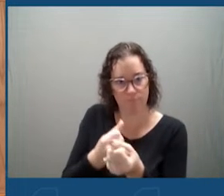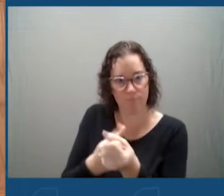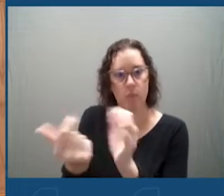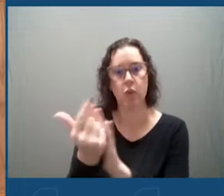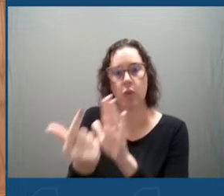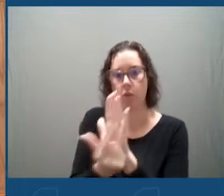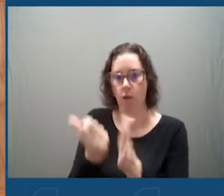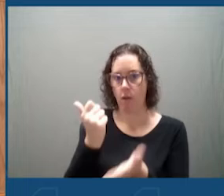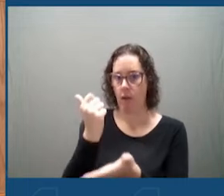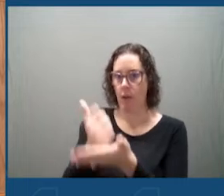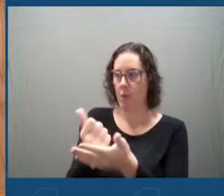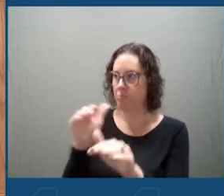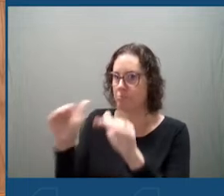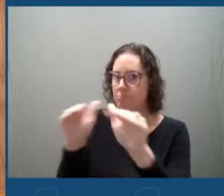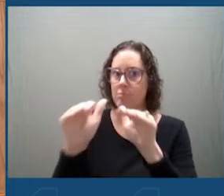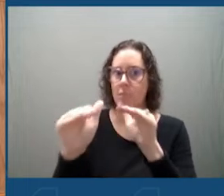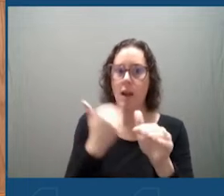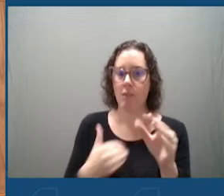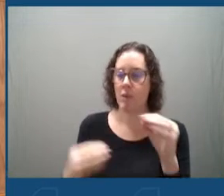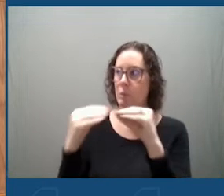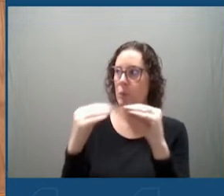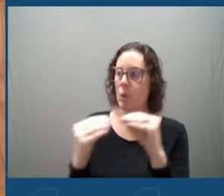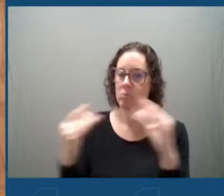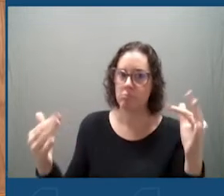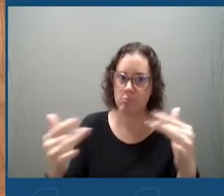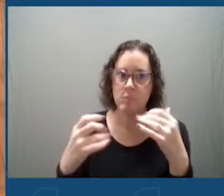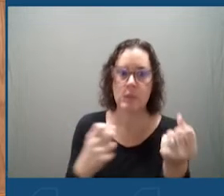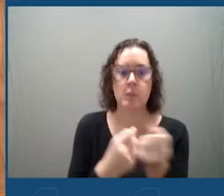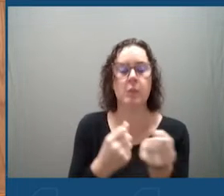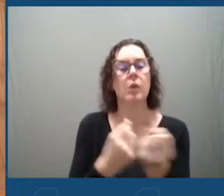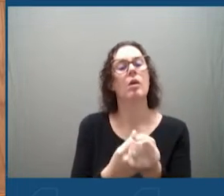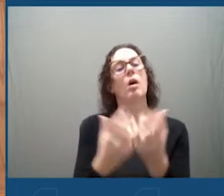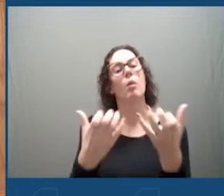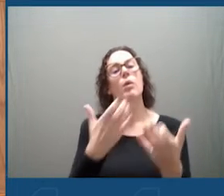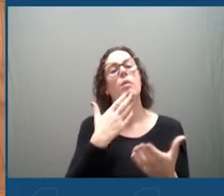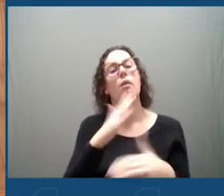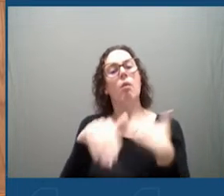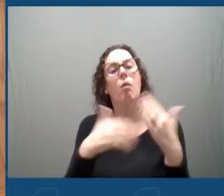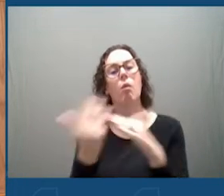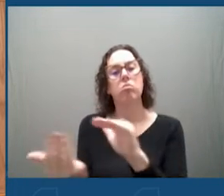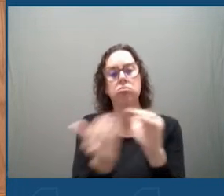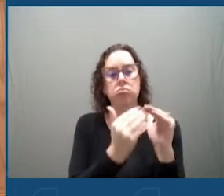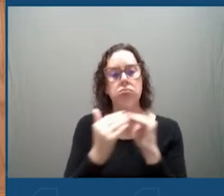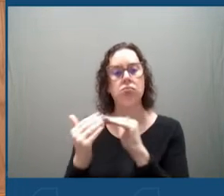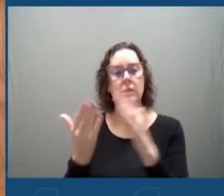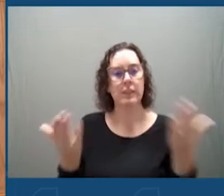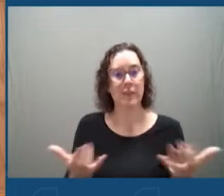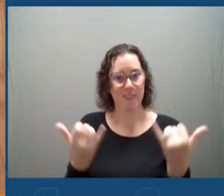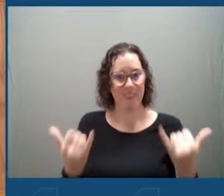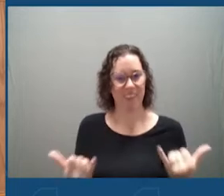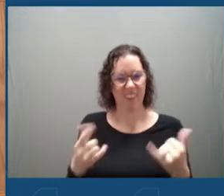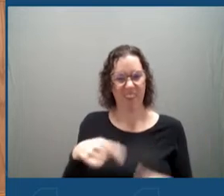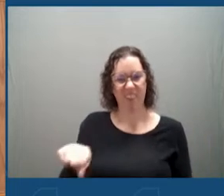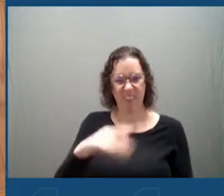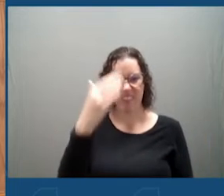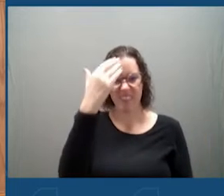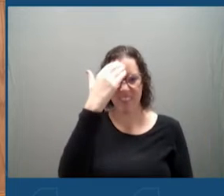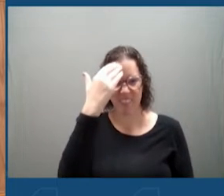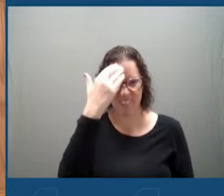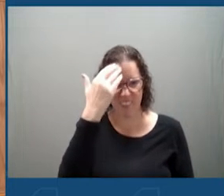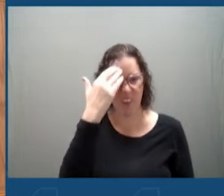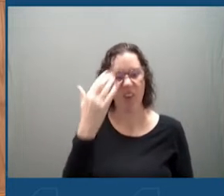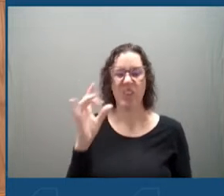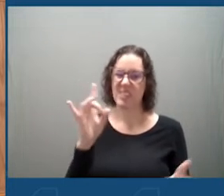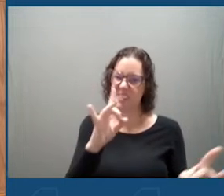secure support. And of course, I want to thank all of my colleagues who are here today, who obviously know the scourge of deed theft. We get